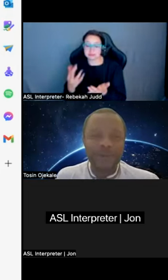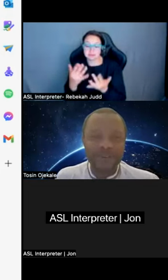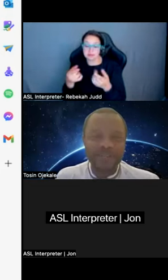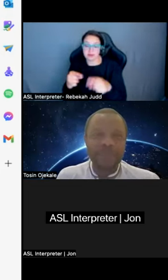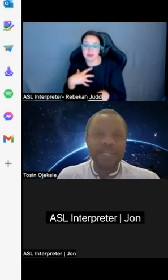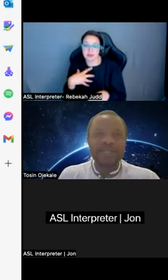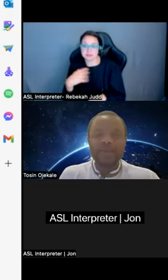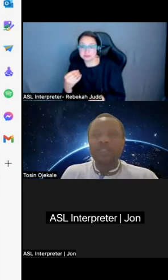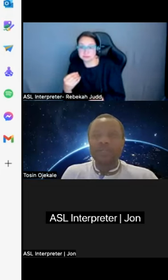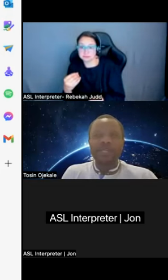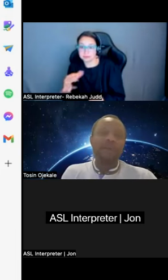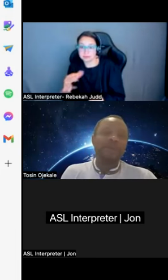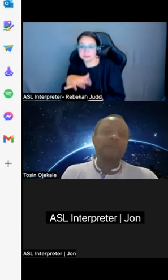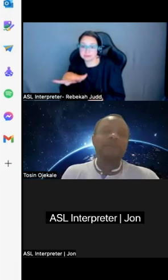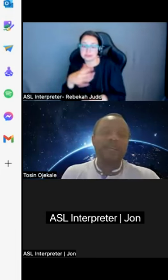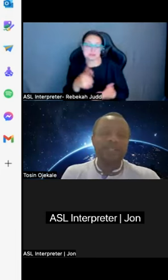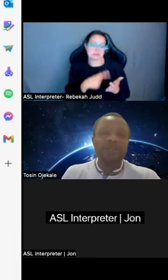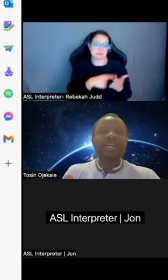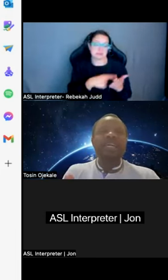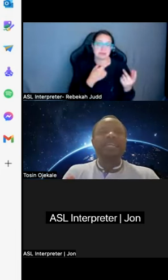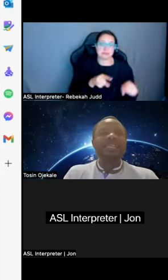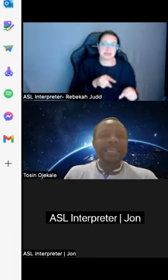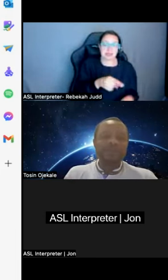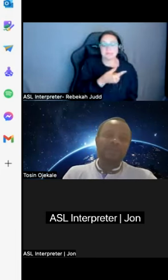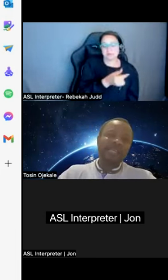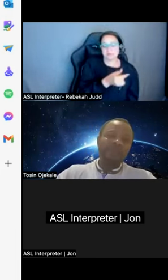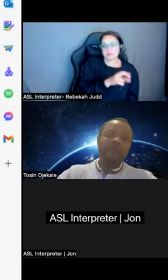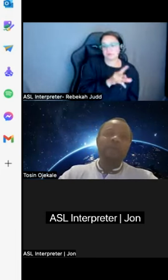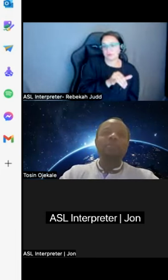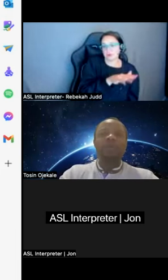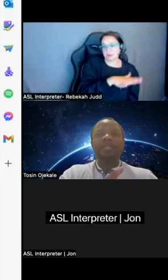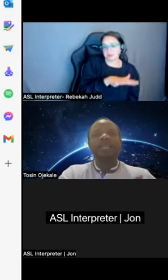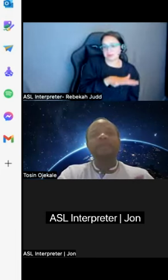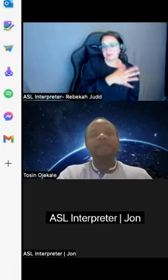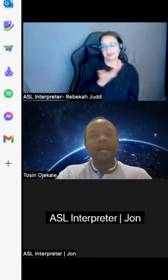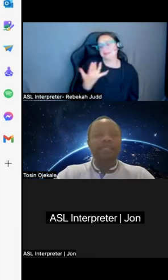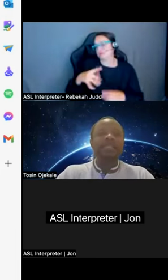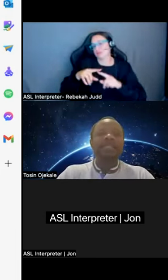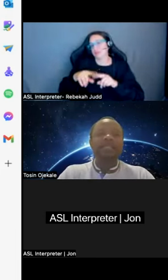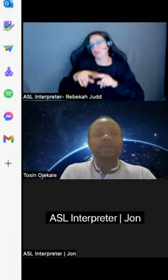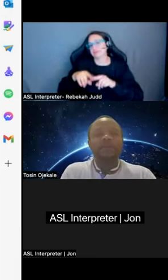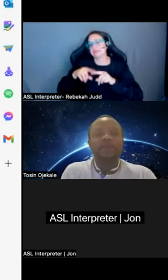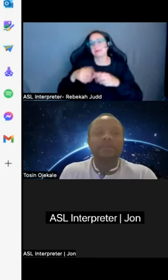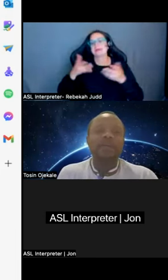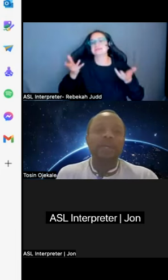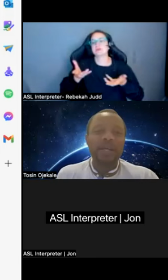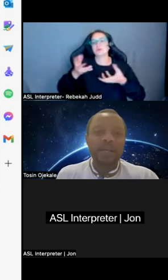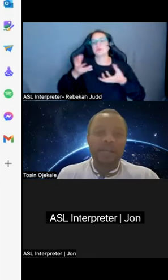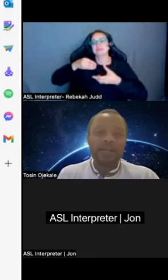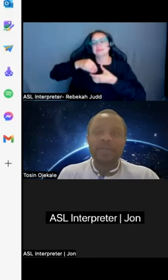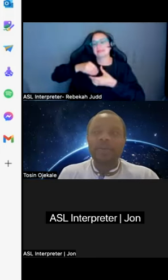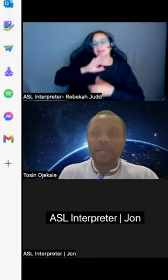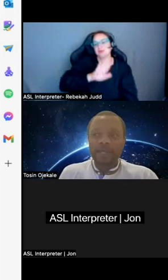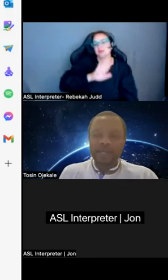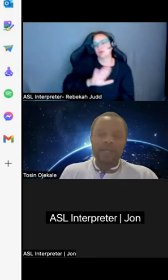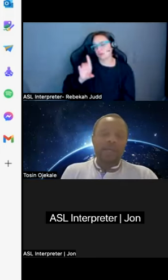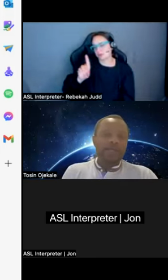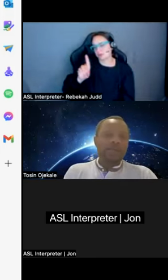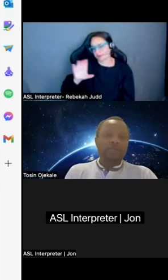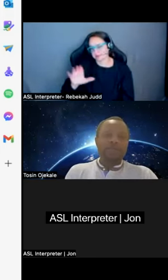from your gray space. So we are just having a conversation in terms of the type of components that you find in each of those areas,